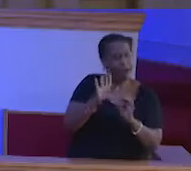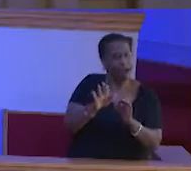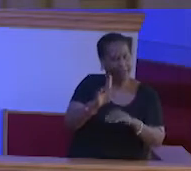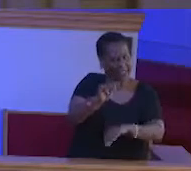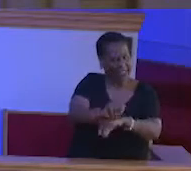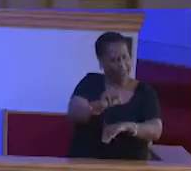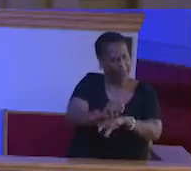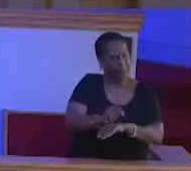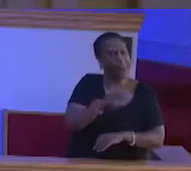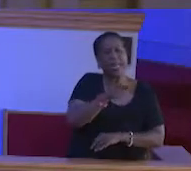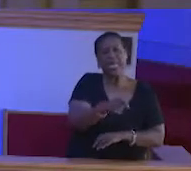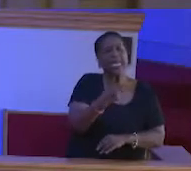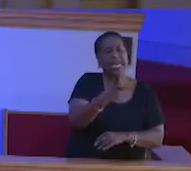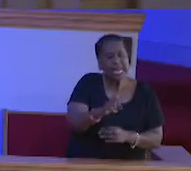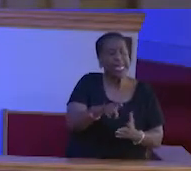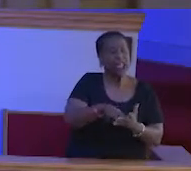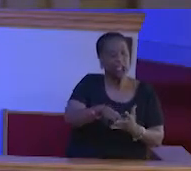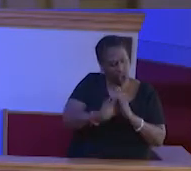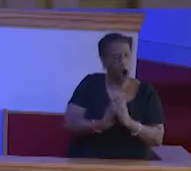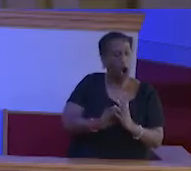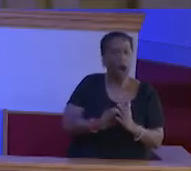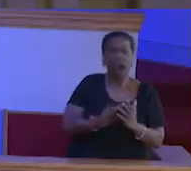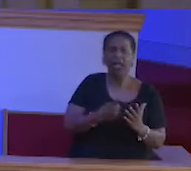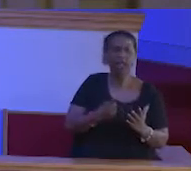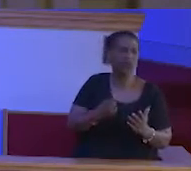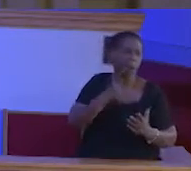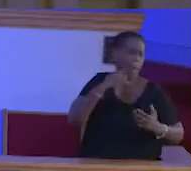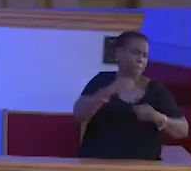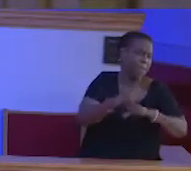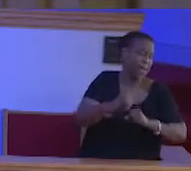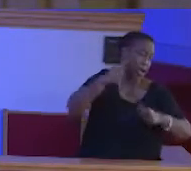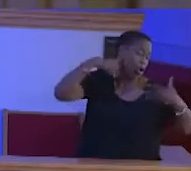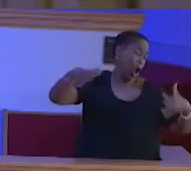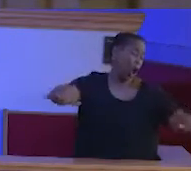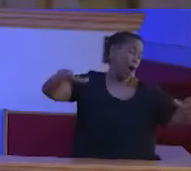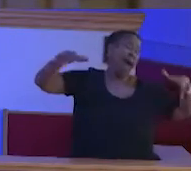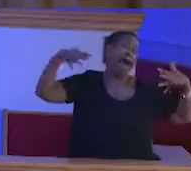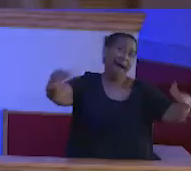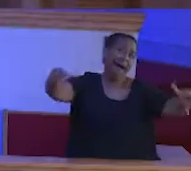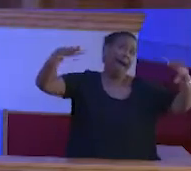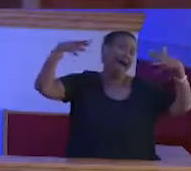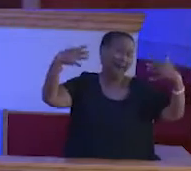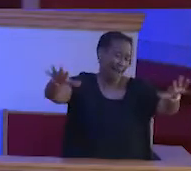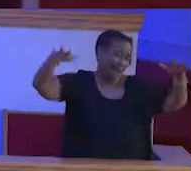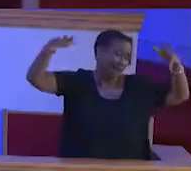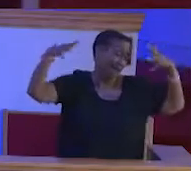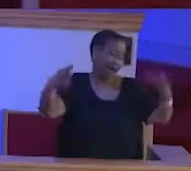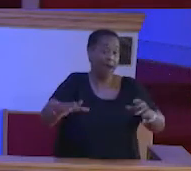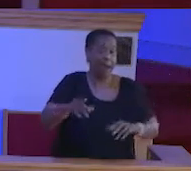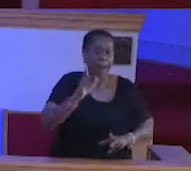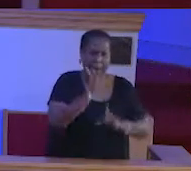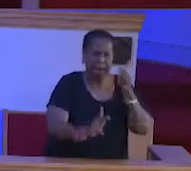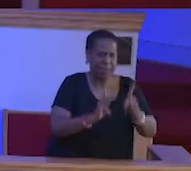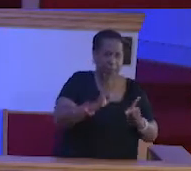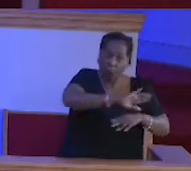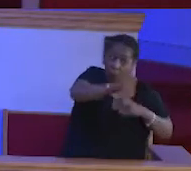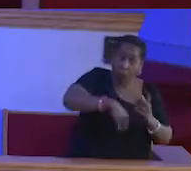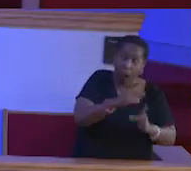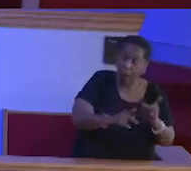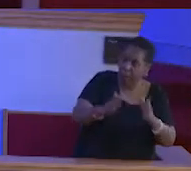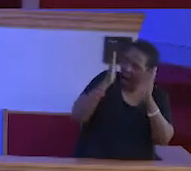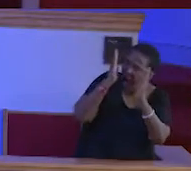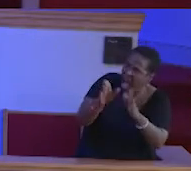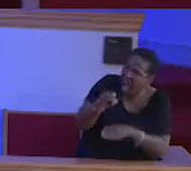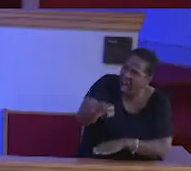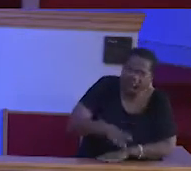temple, he started making so much noise that he attracted the attention of all of the